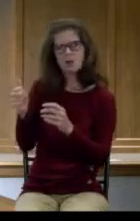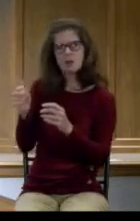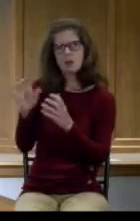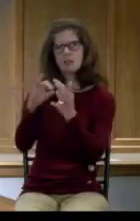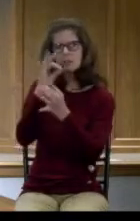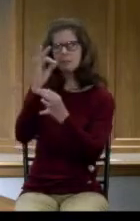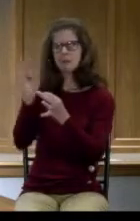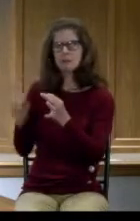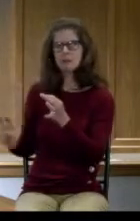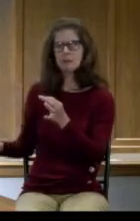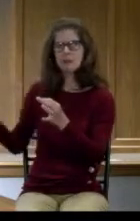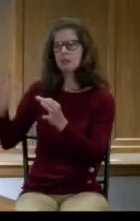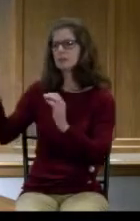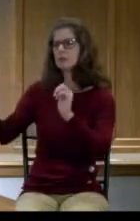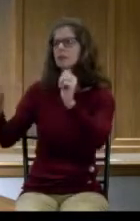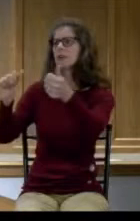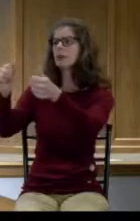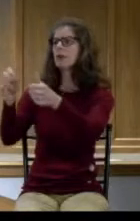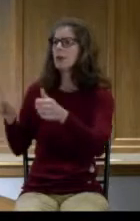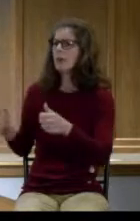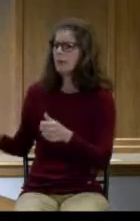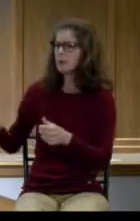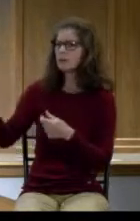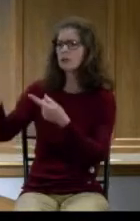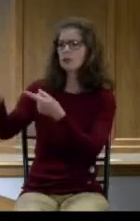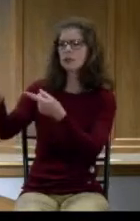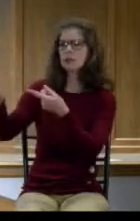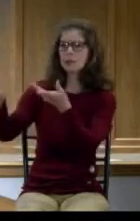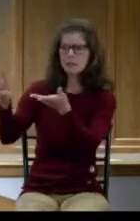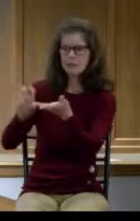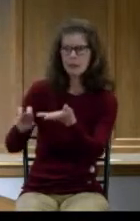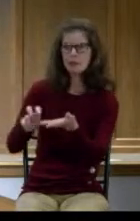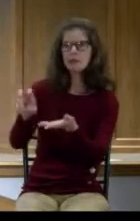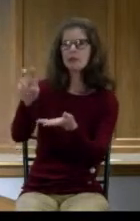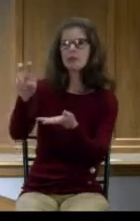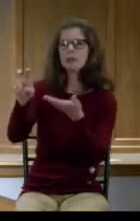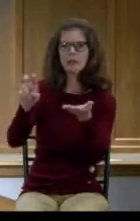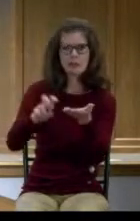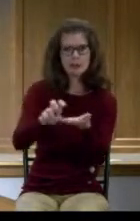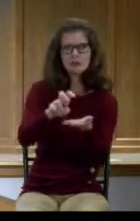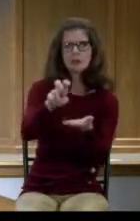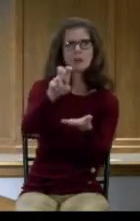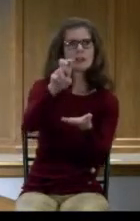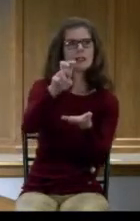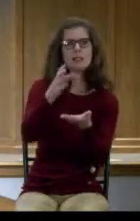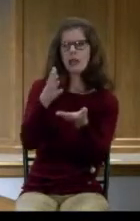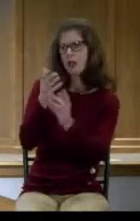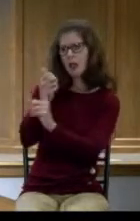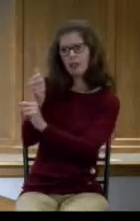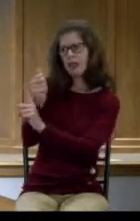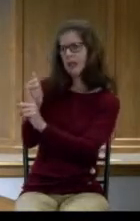they have their good days, and they have their bad days, and they have their big victories and triumphs, and they've got their temptations,